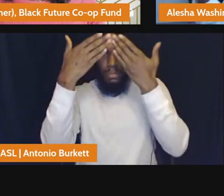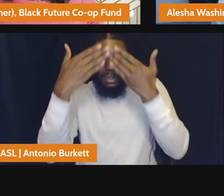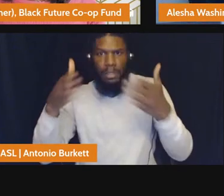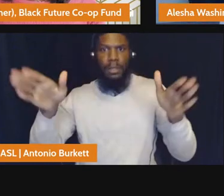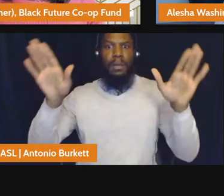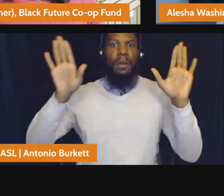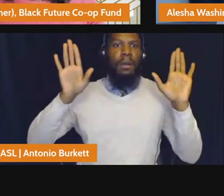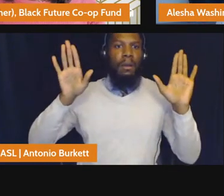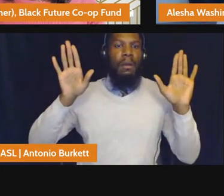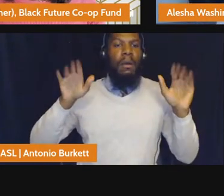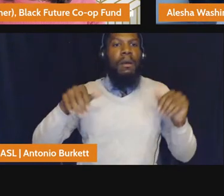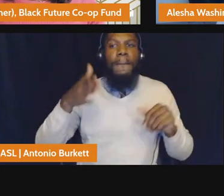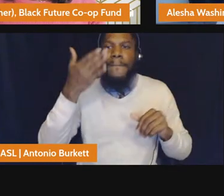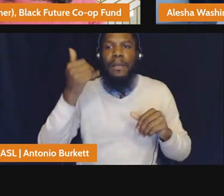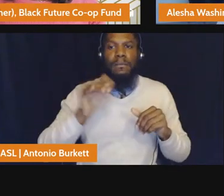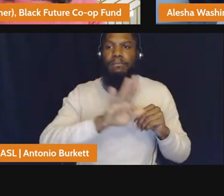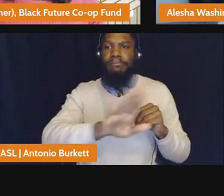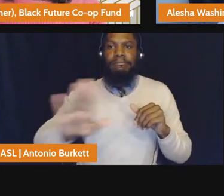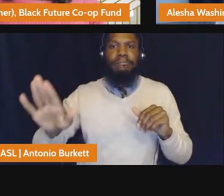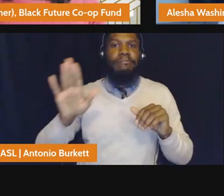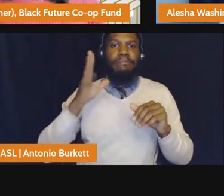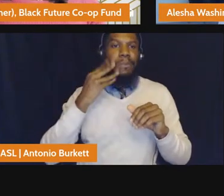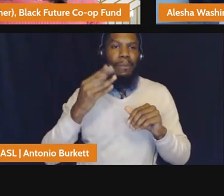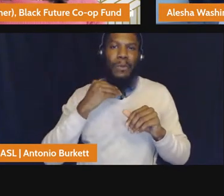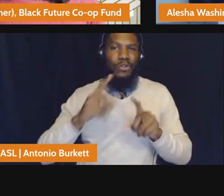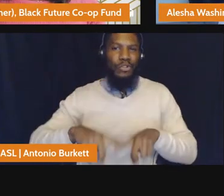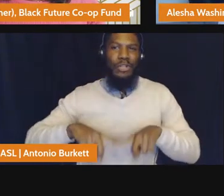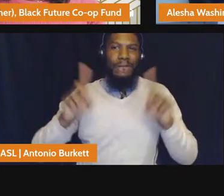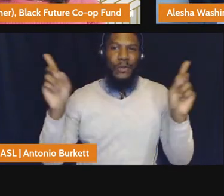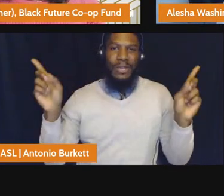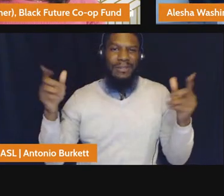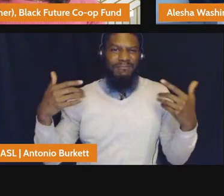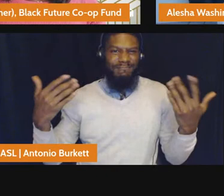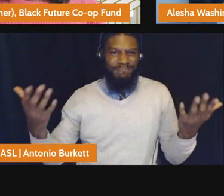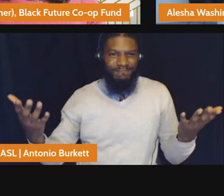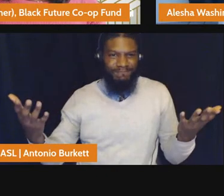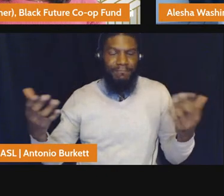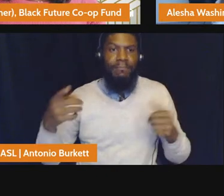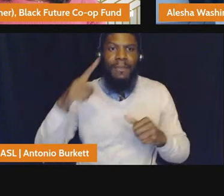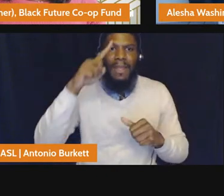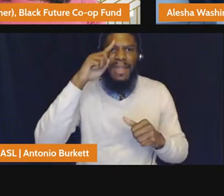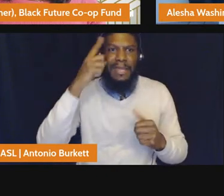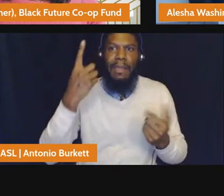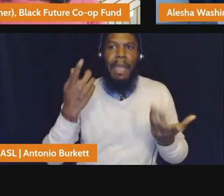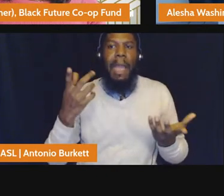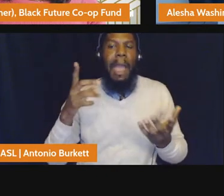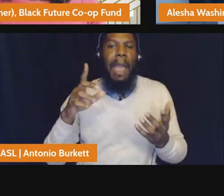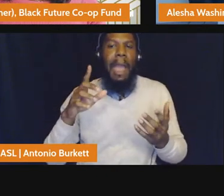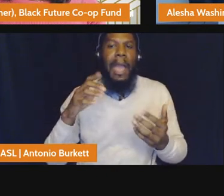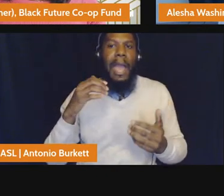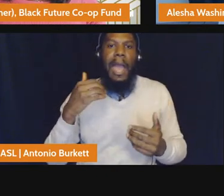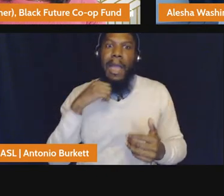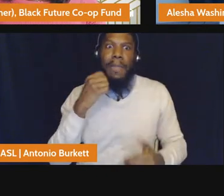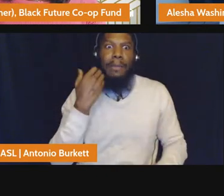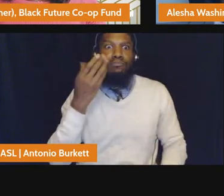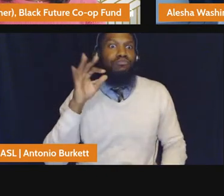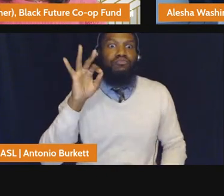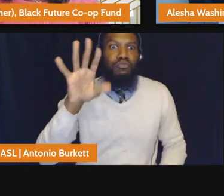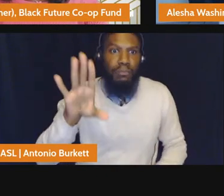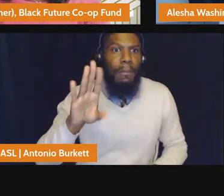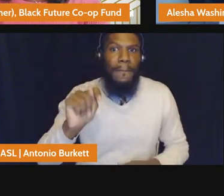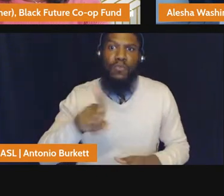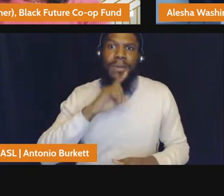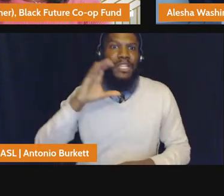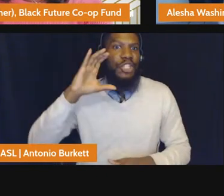think about it because it's not the experience they've come from, right? And I think this is kind of shameless plug, but it's an opportunity to shout out one of my staff,